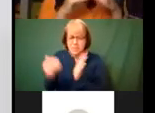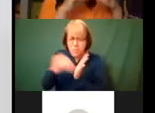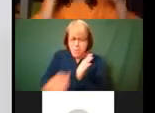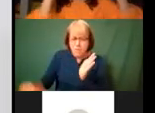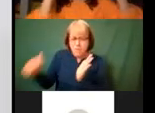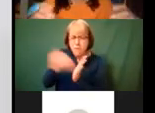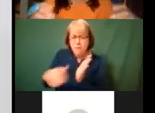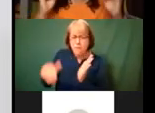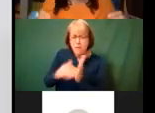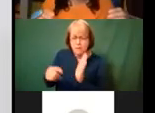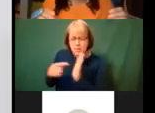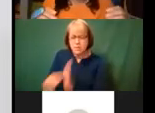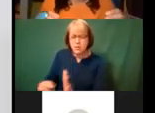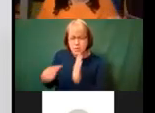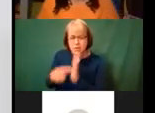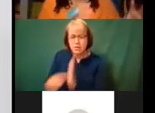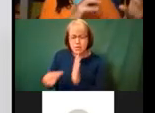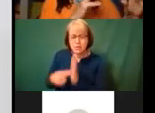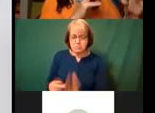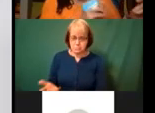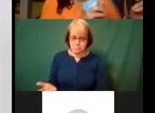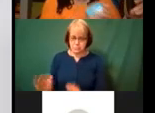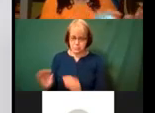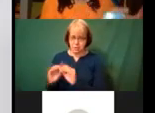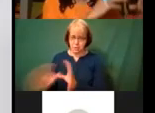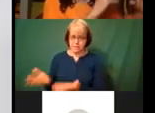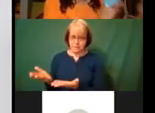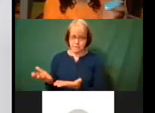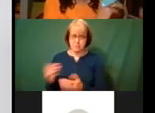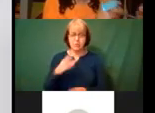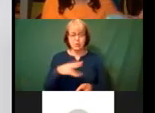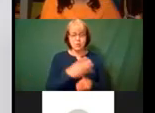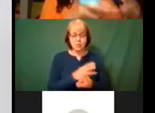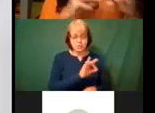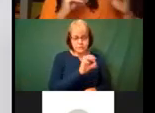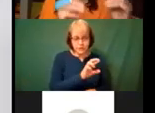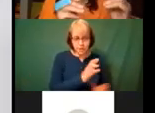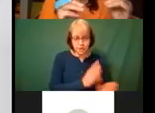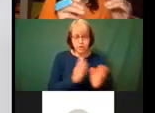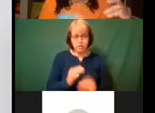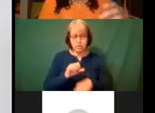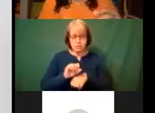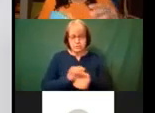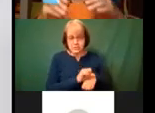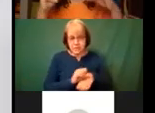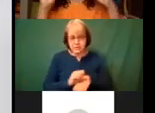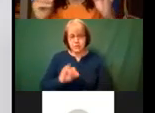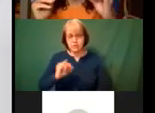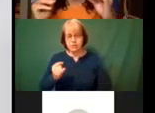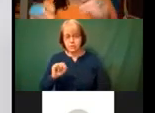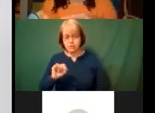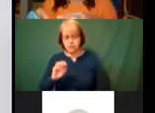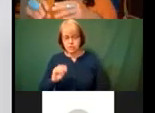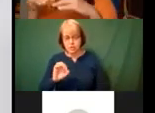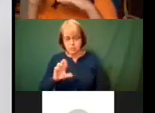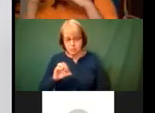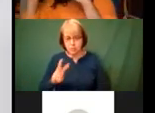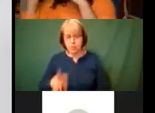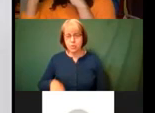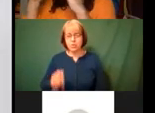think there's a clear link between the world's fairs, between slavery, Jim Crow, the eugenics movement,